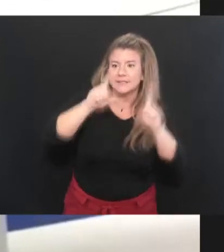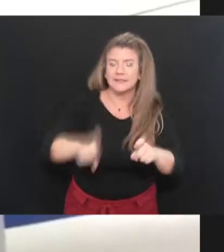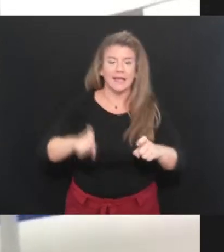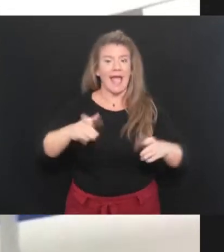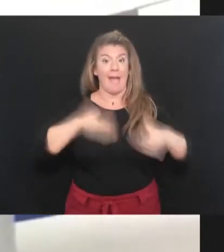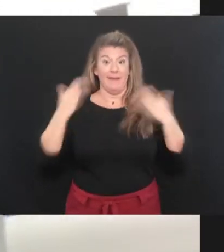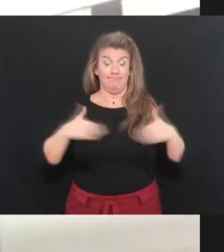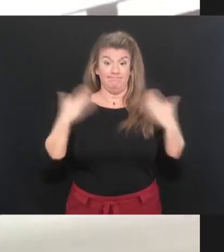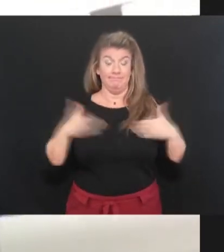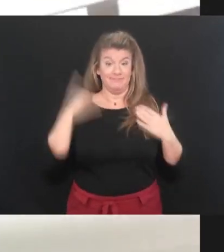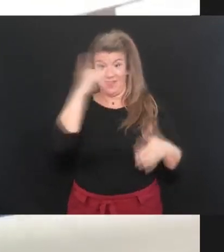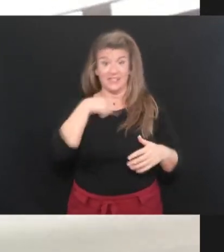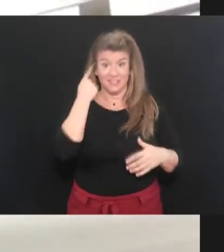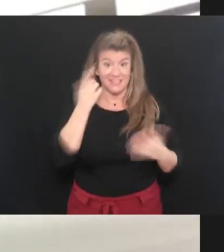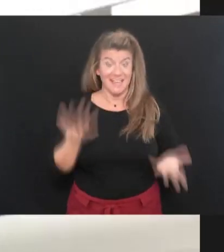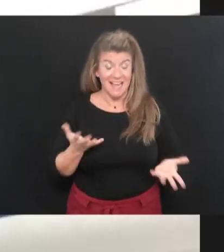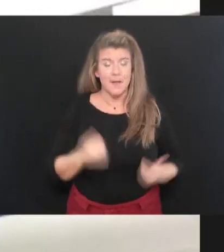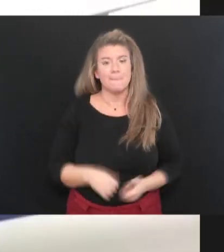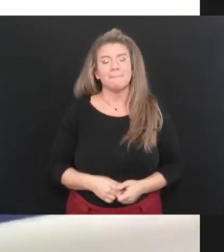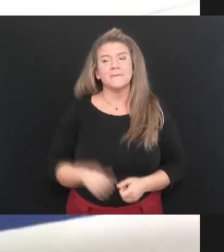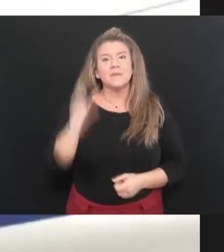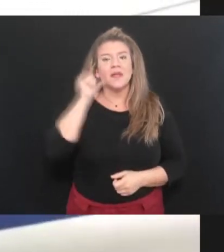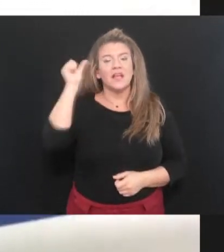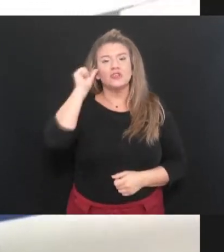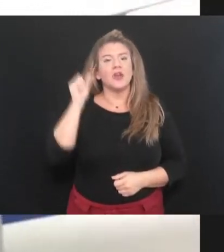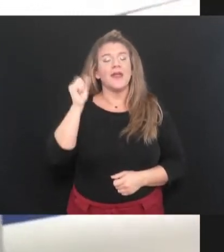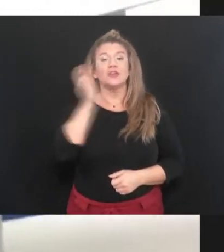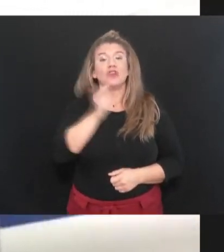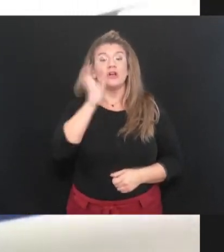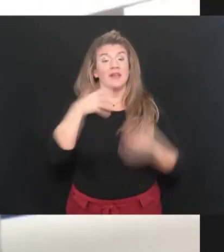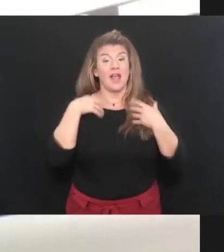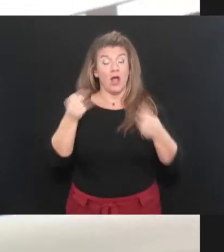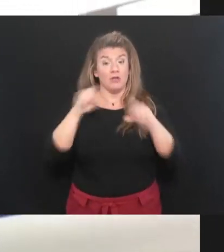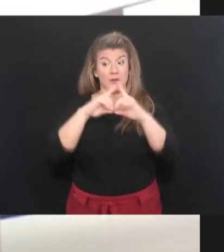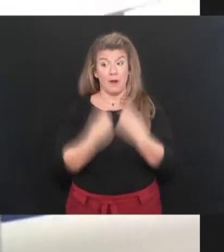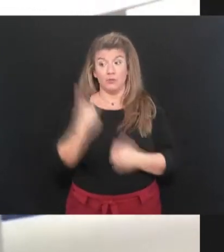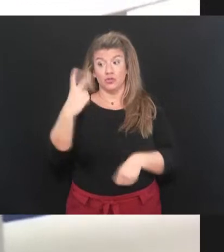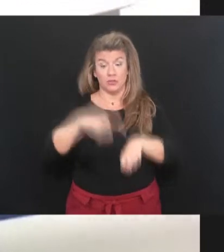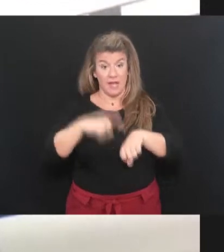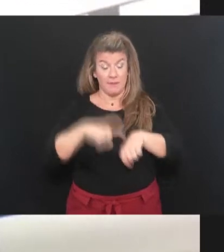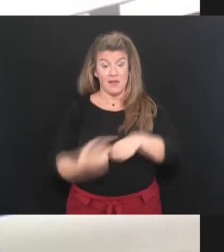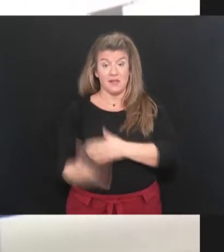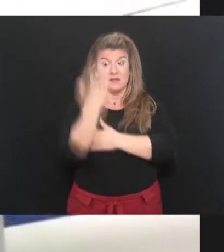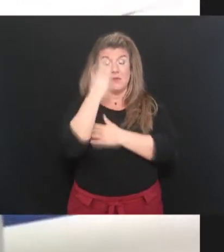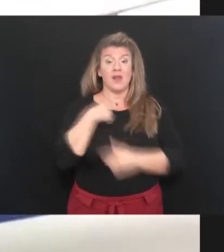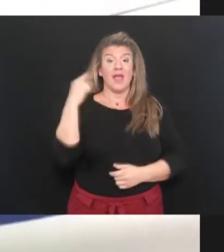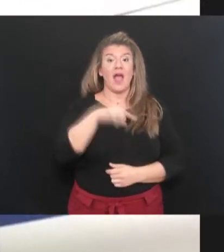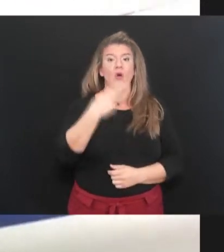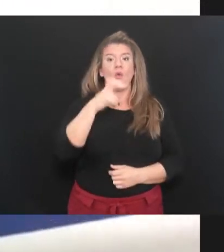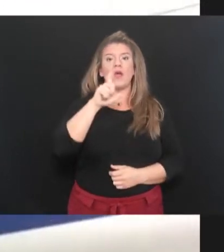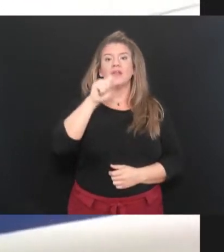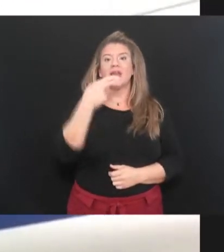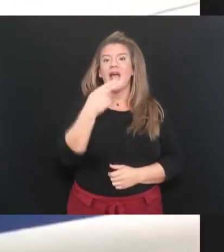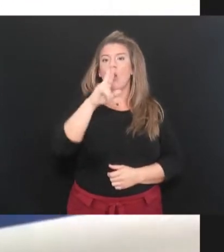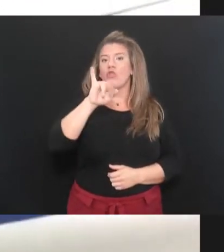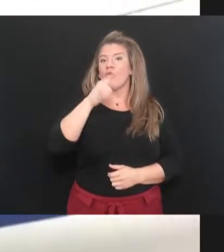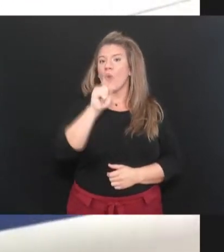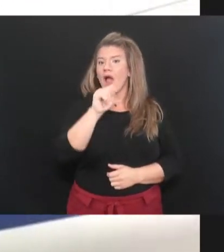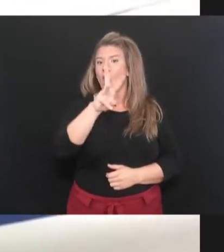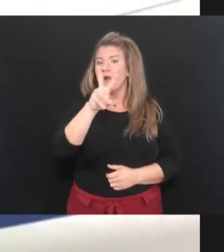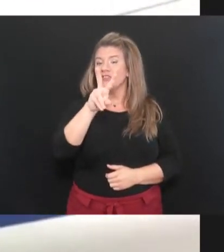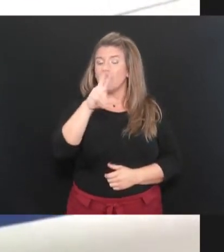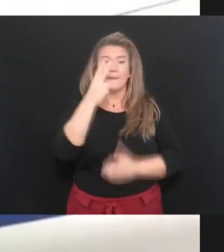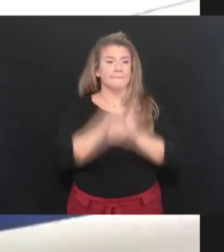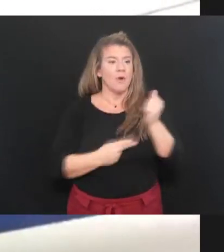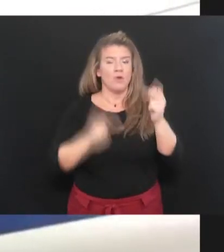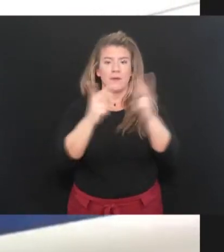cheerfully. Yesterday, I was at the Kanawha Charleston Health Department twice. This morning, I was at Health Right West Virginia on the East End. Both places